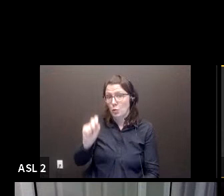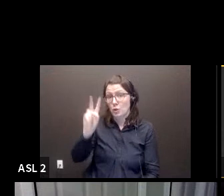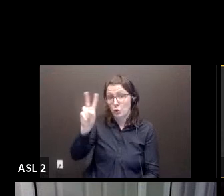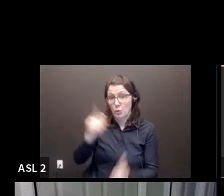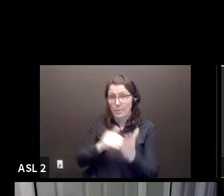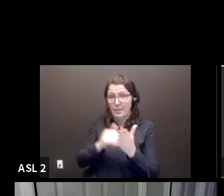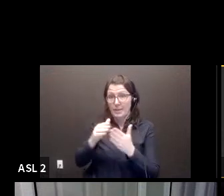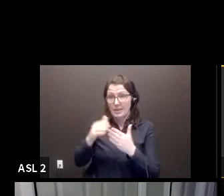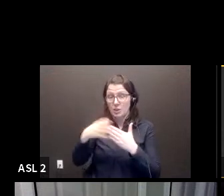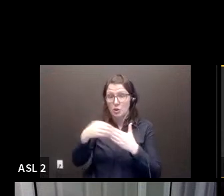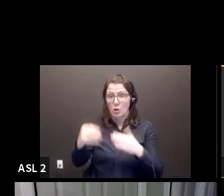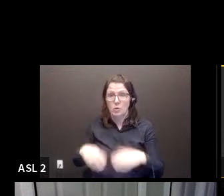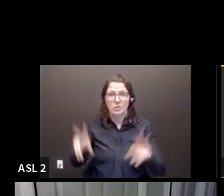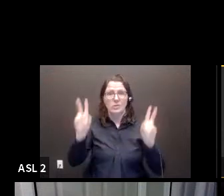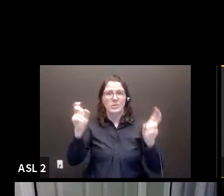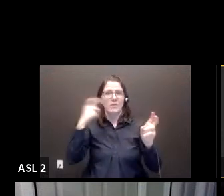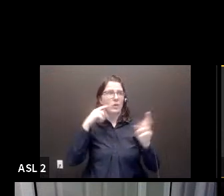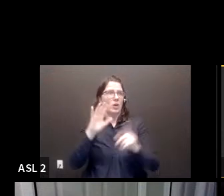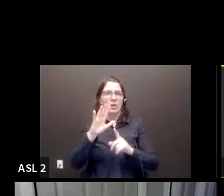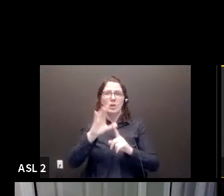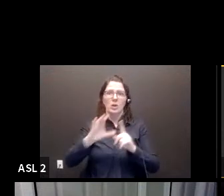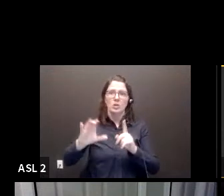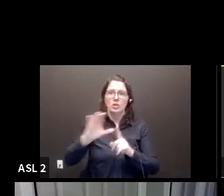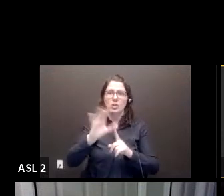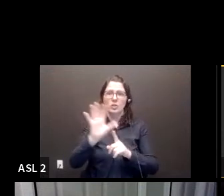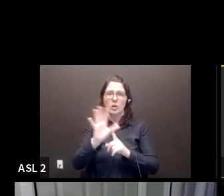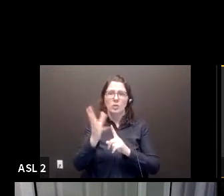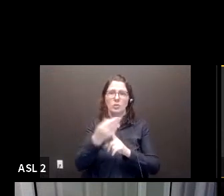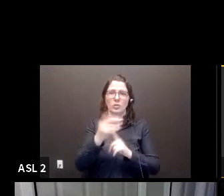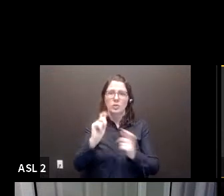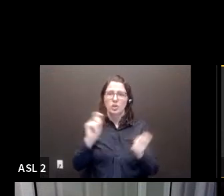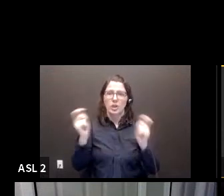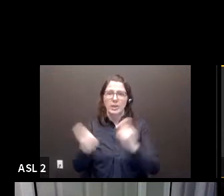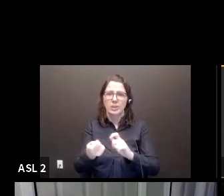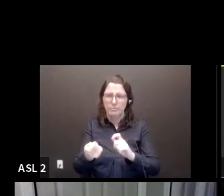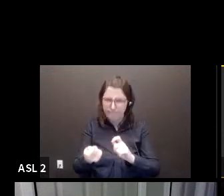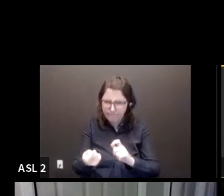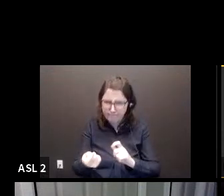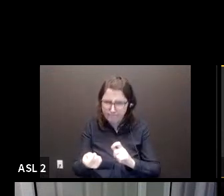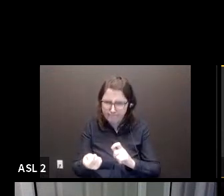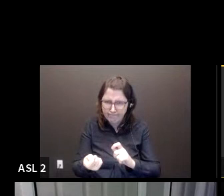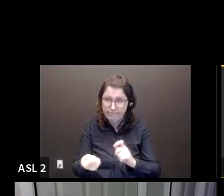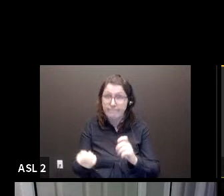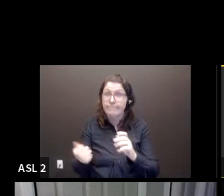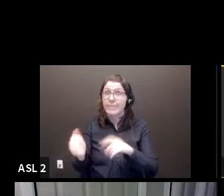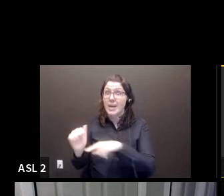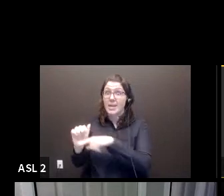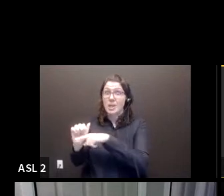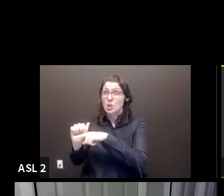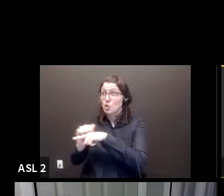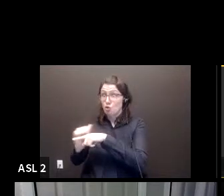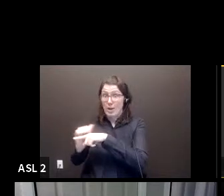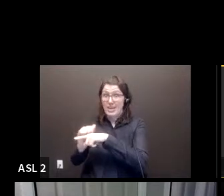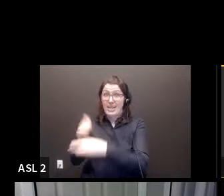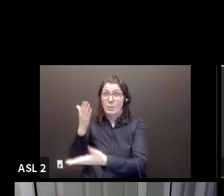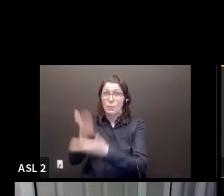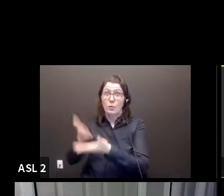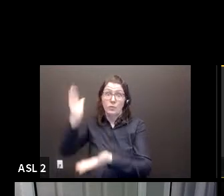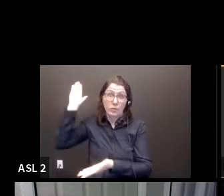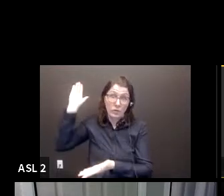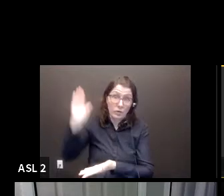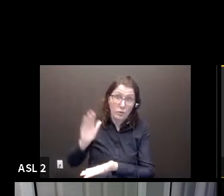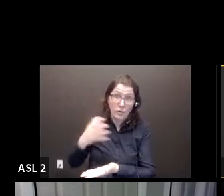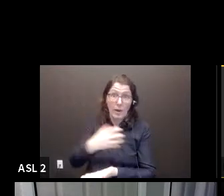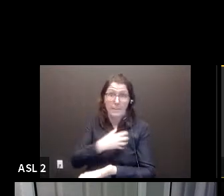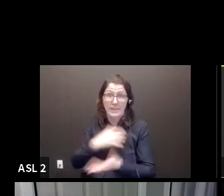change um again what does that mean um because more training isn't conducive to a decrease of police violence racial profiling police